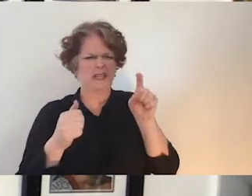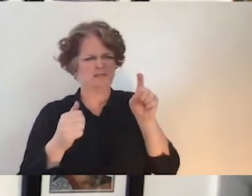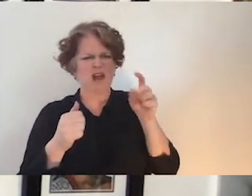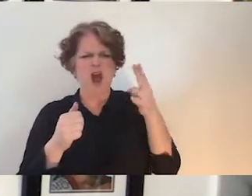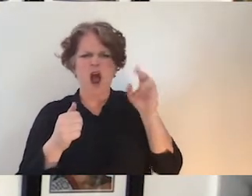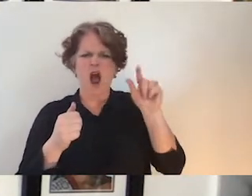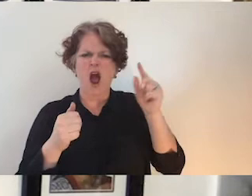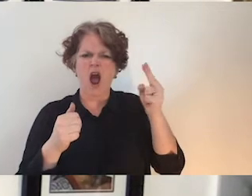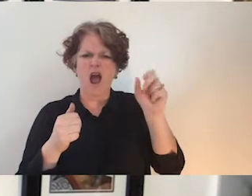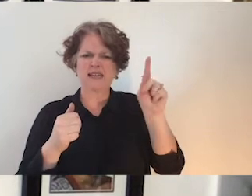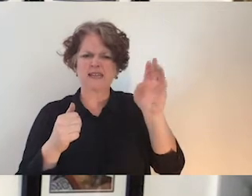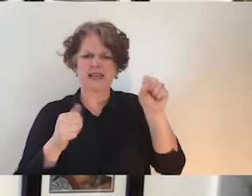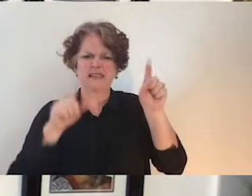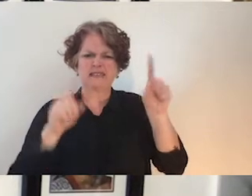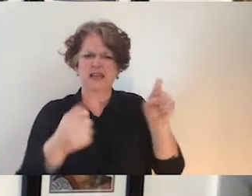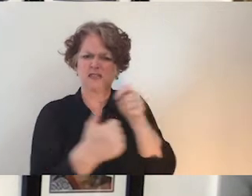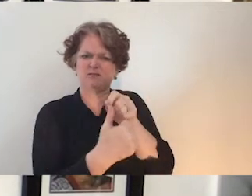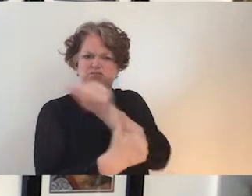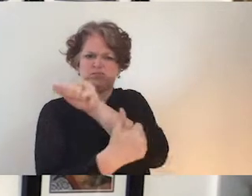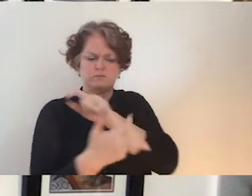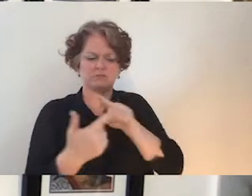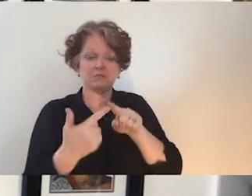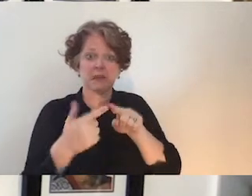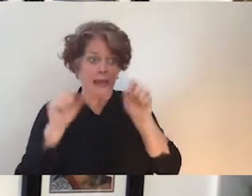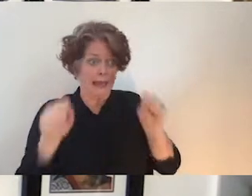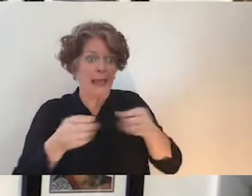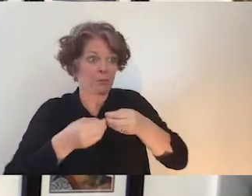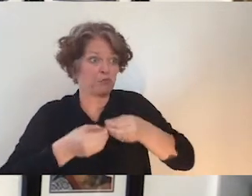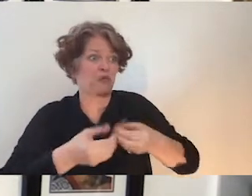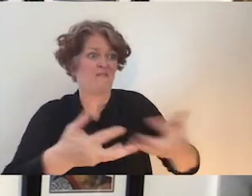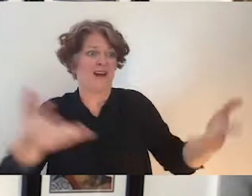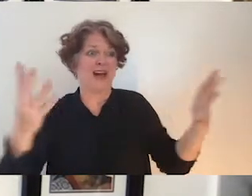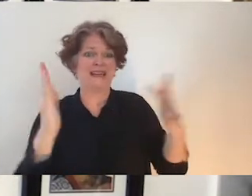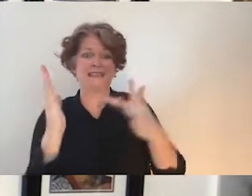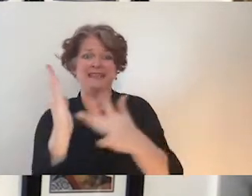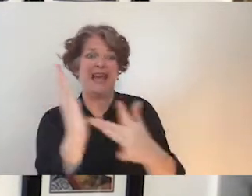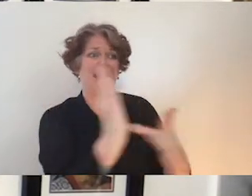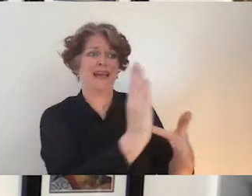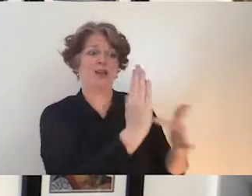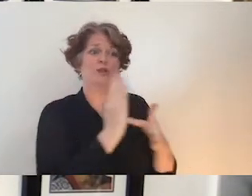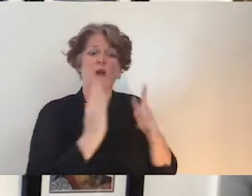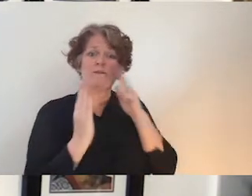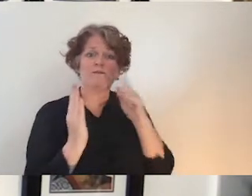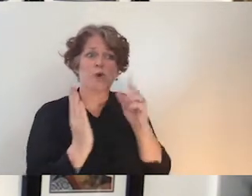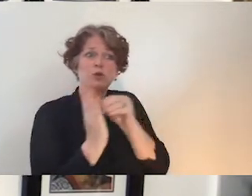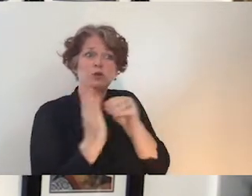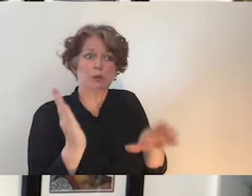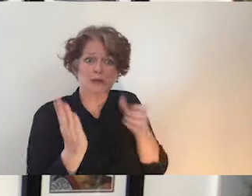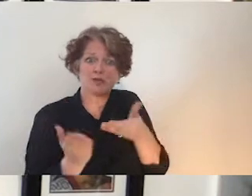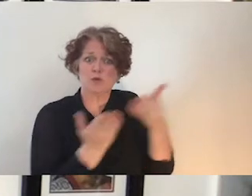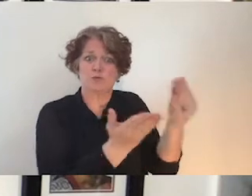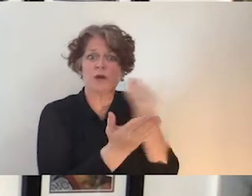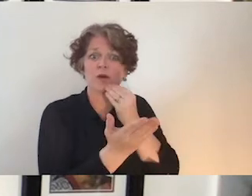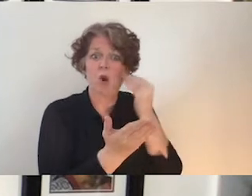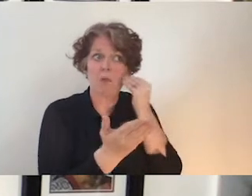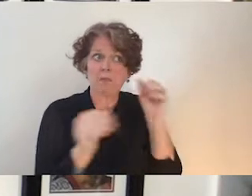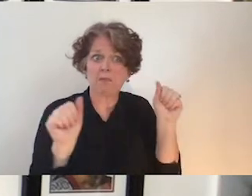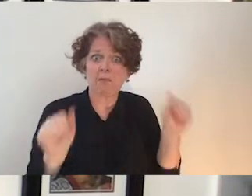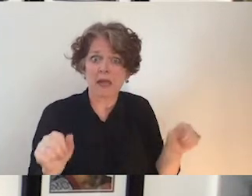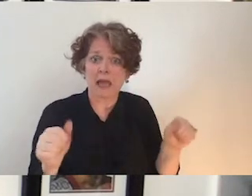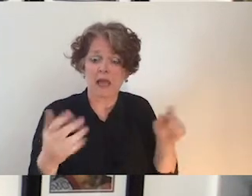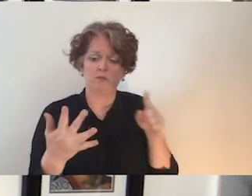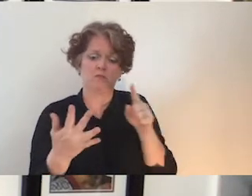of high-stakes tests. We discovered that we can, in fact, provide technology for our most needy students to take home with